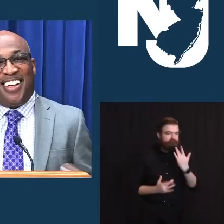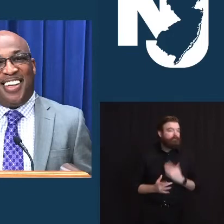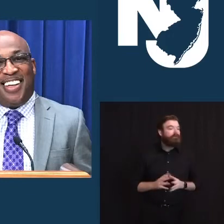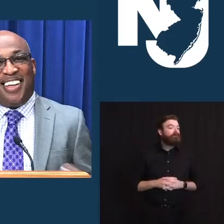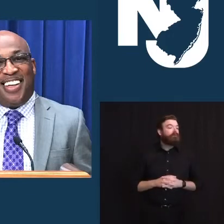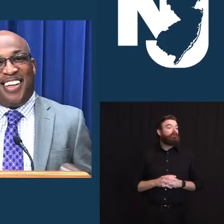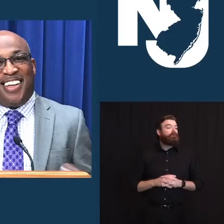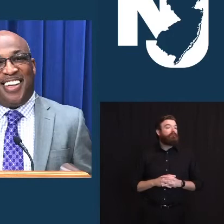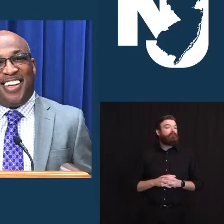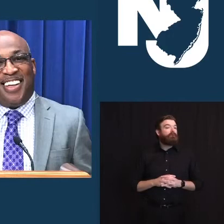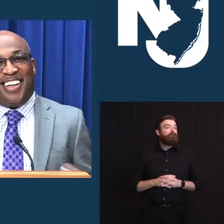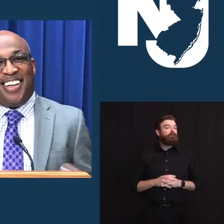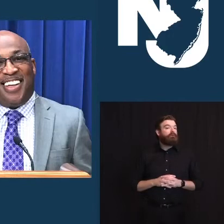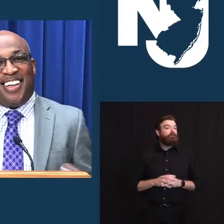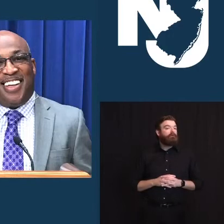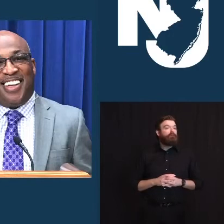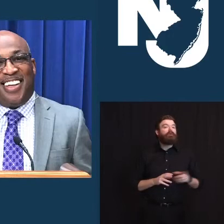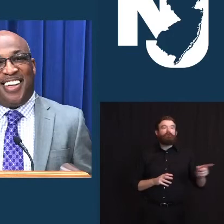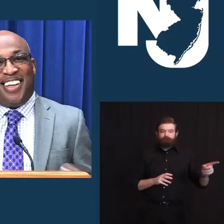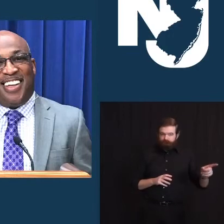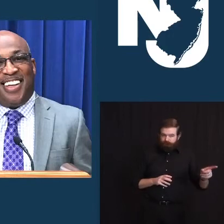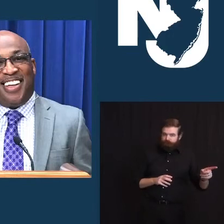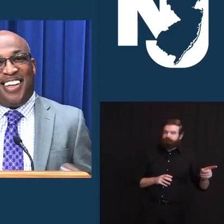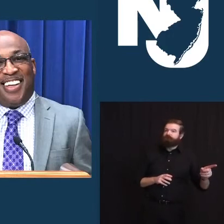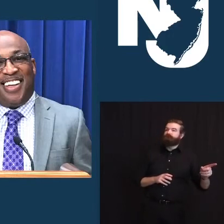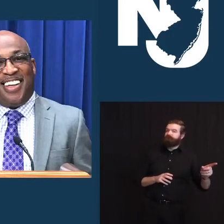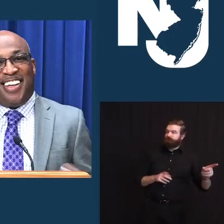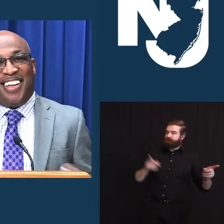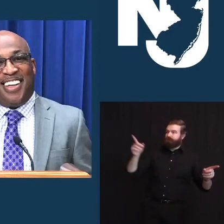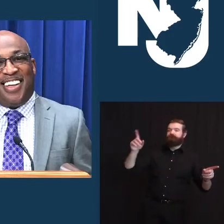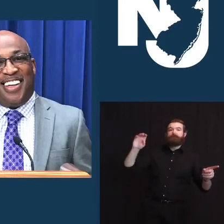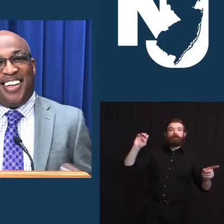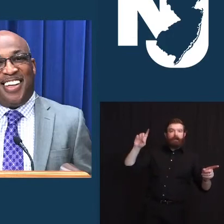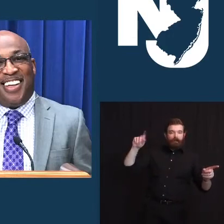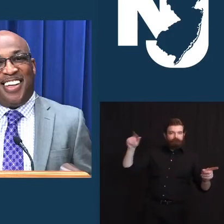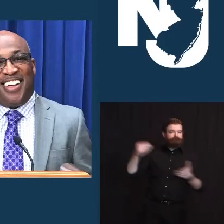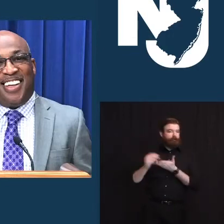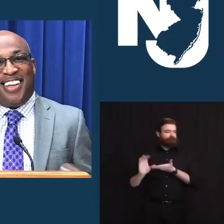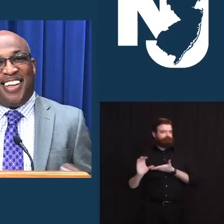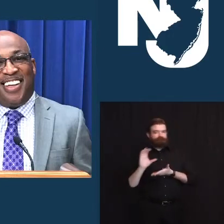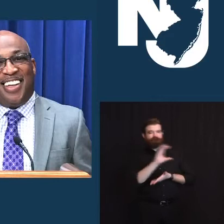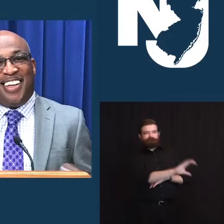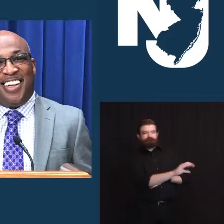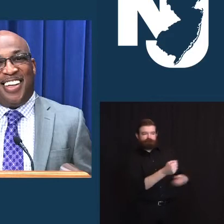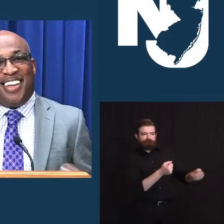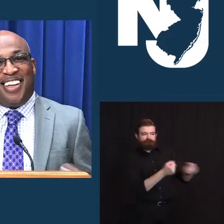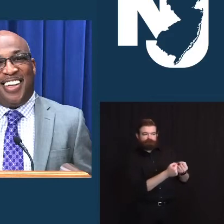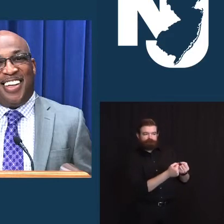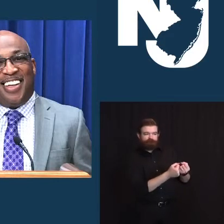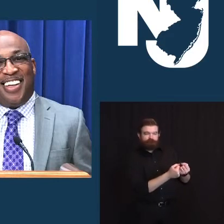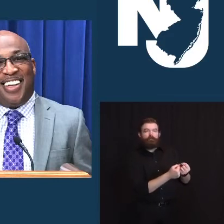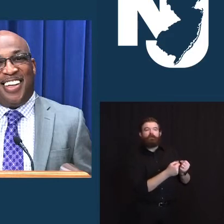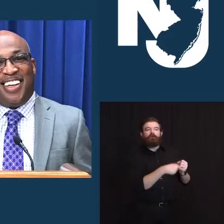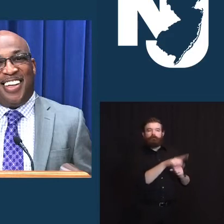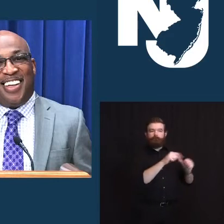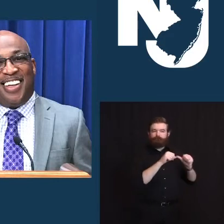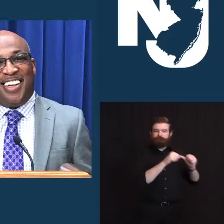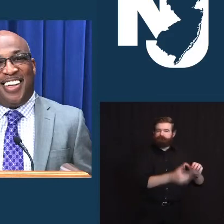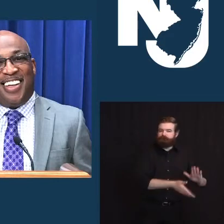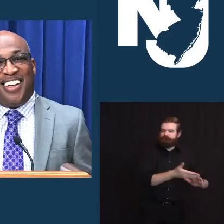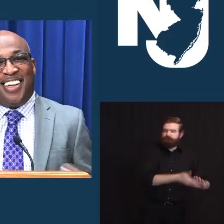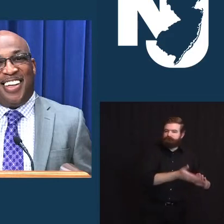the EDA, he was able to secure grant funding to keep the PALS mission alive and going strong. I had the opportunity to chat